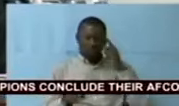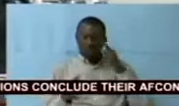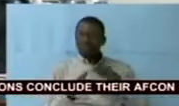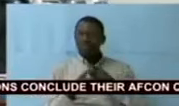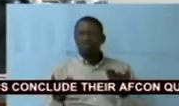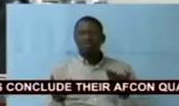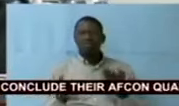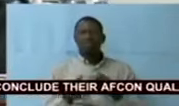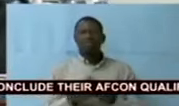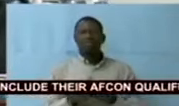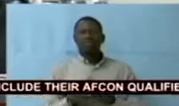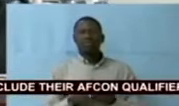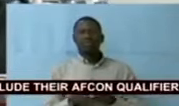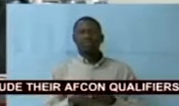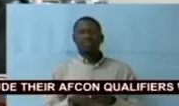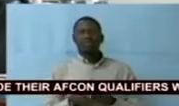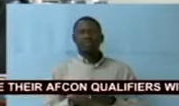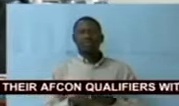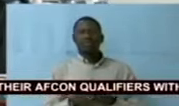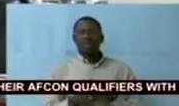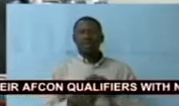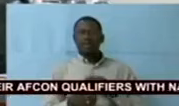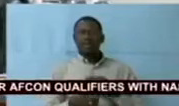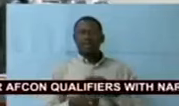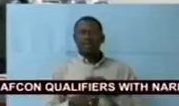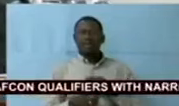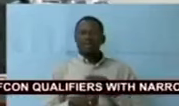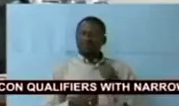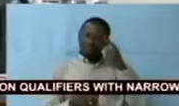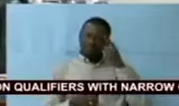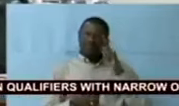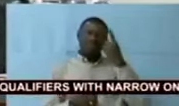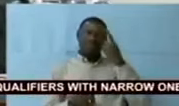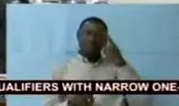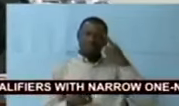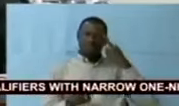Yeah, the primary objective of both to